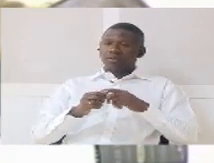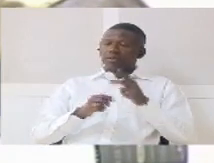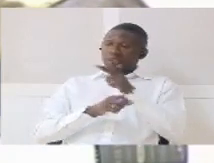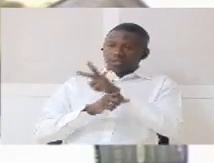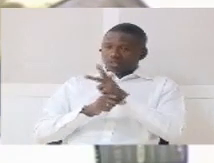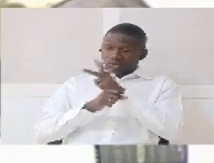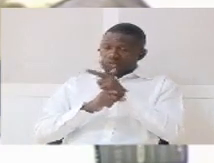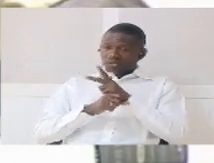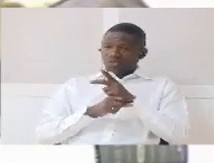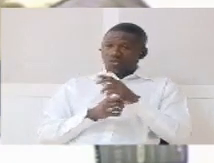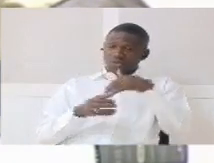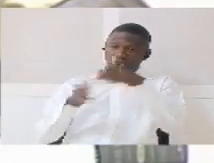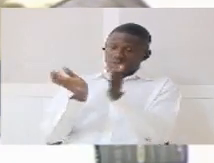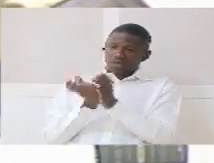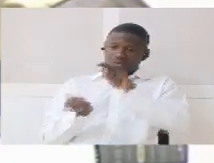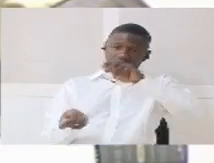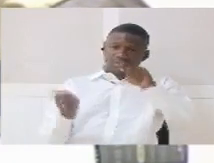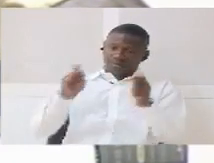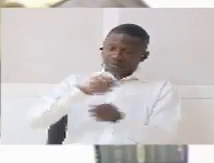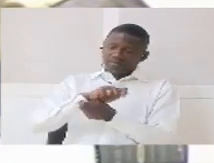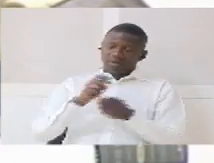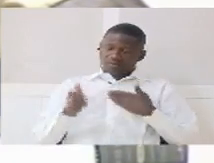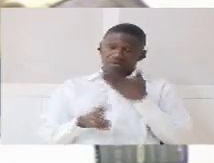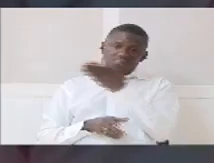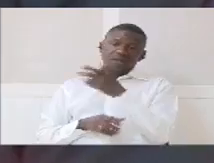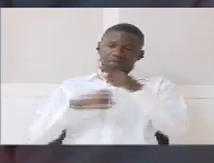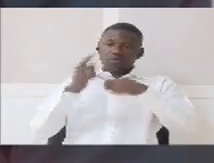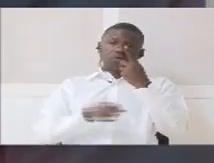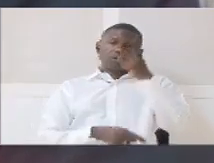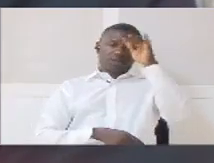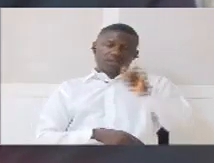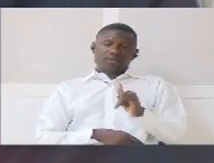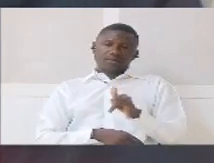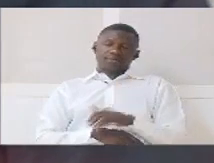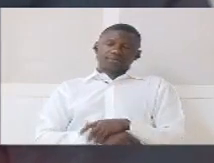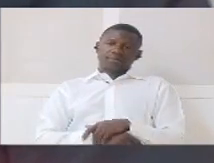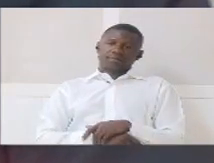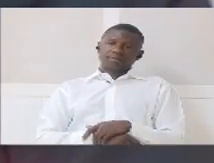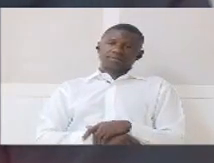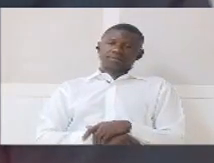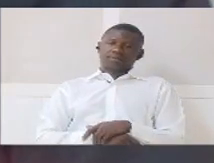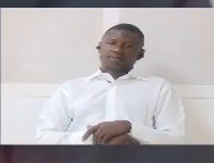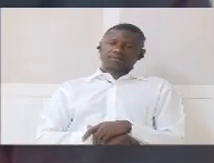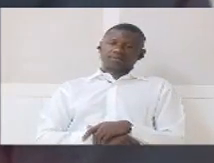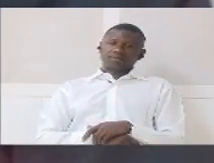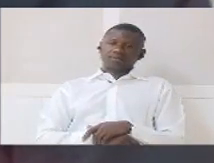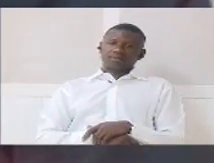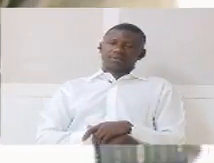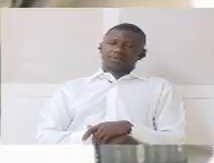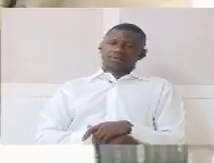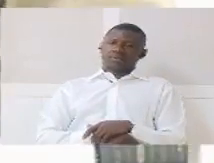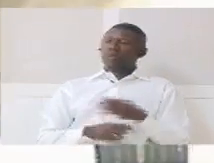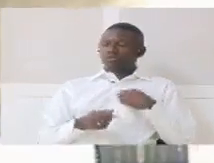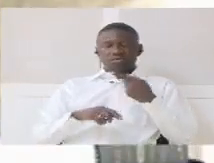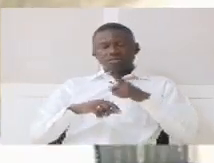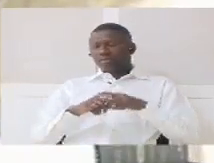reform. Almost 1 year plus in Bofananto. 1 year plus I was away there. So now I'm talking around all round alone. I'm steady back. I'm